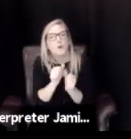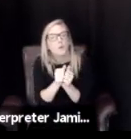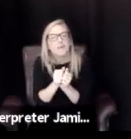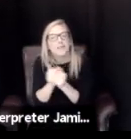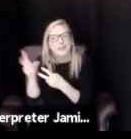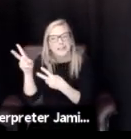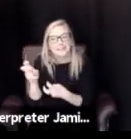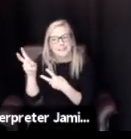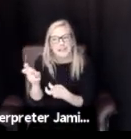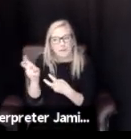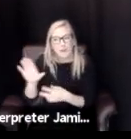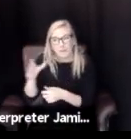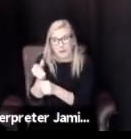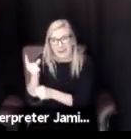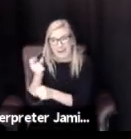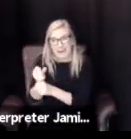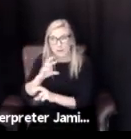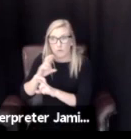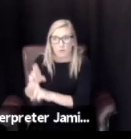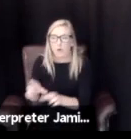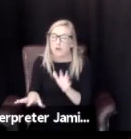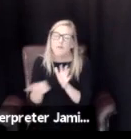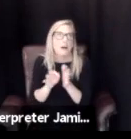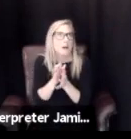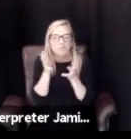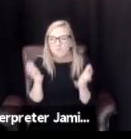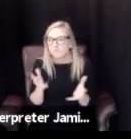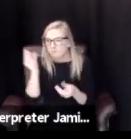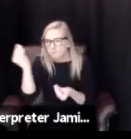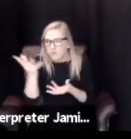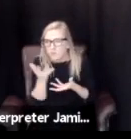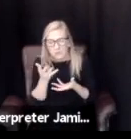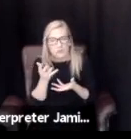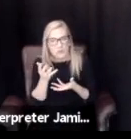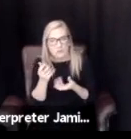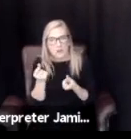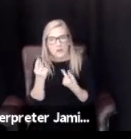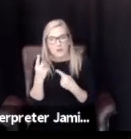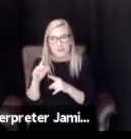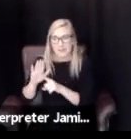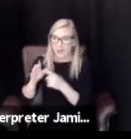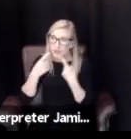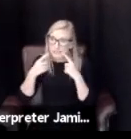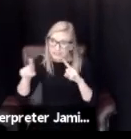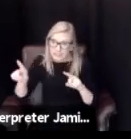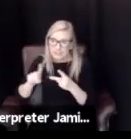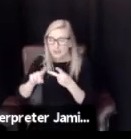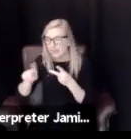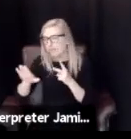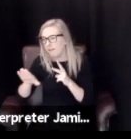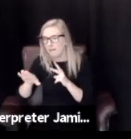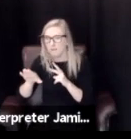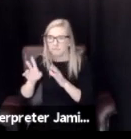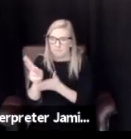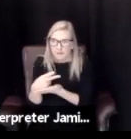going to get tons of information, where they are, where they want to go, what were their hiccups throughout the year, what are their strengths,